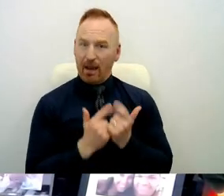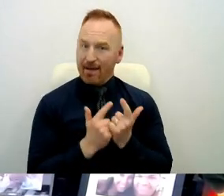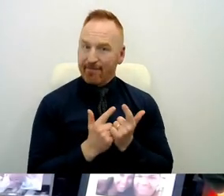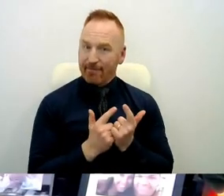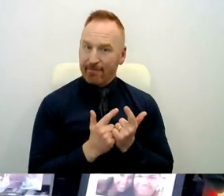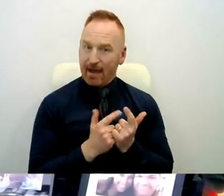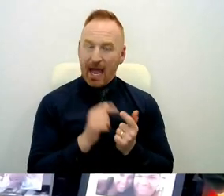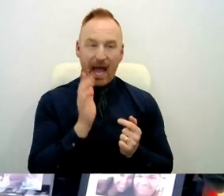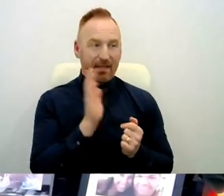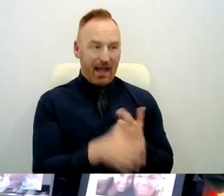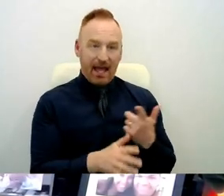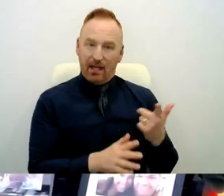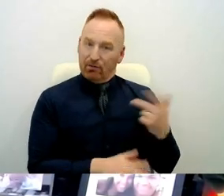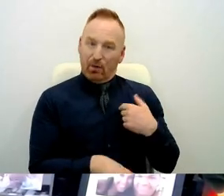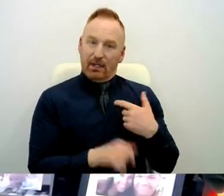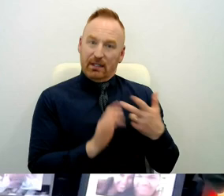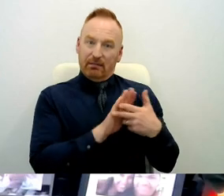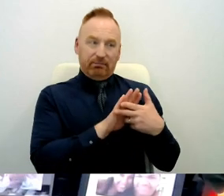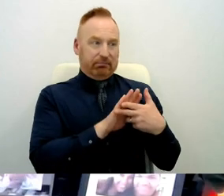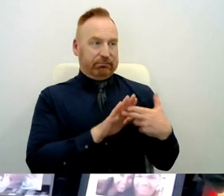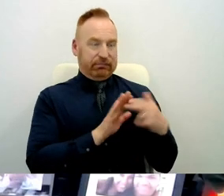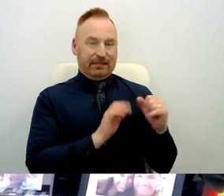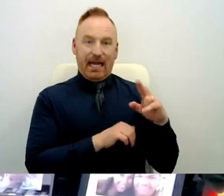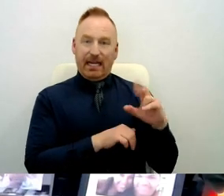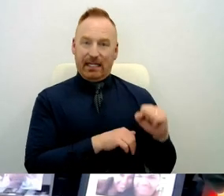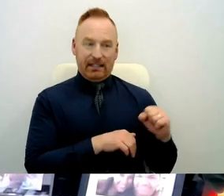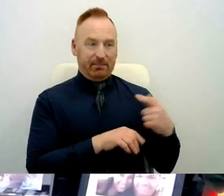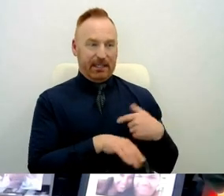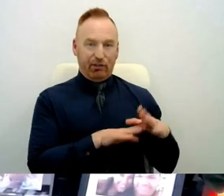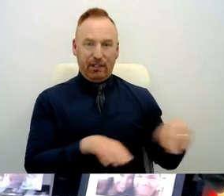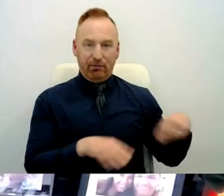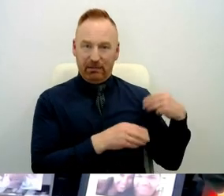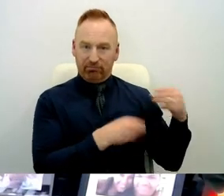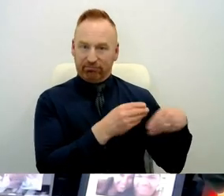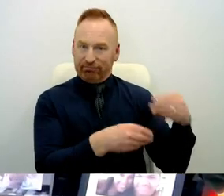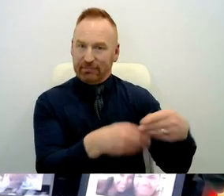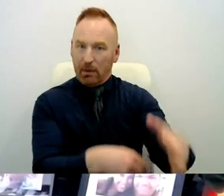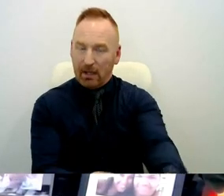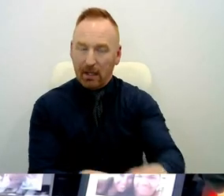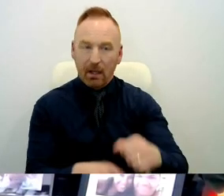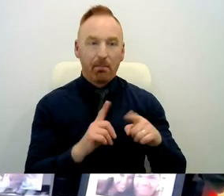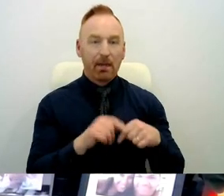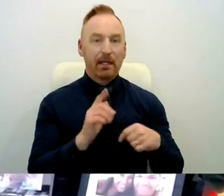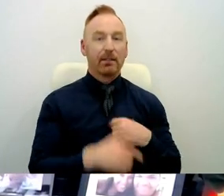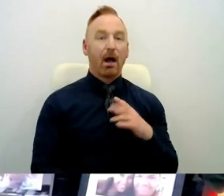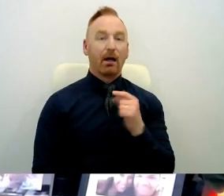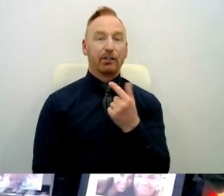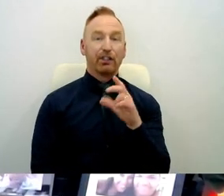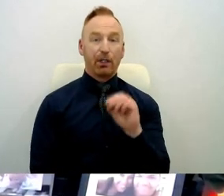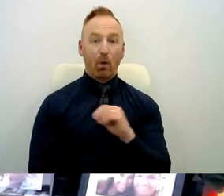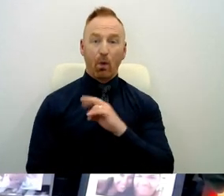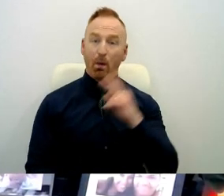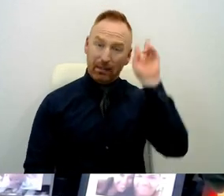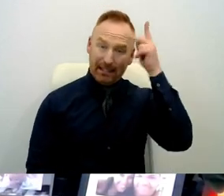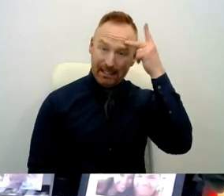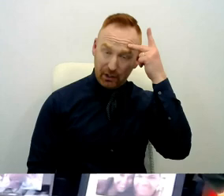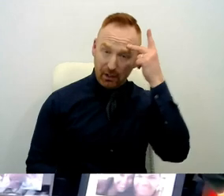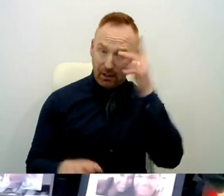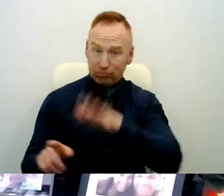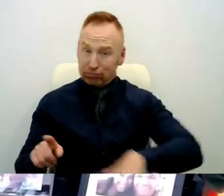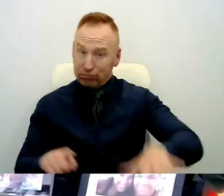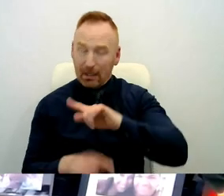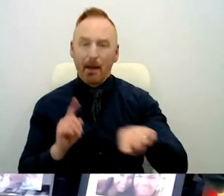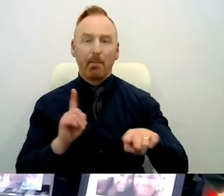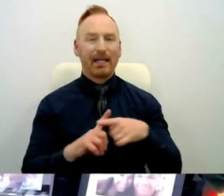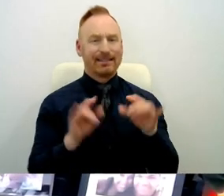and their status was inherited by their children. It's also played a pivotal role in the formation of our geopolitical landscape and the